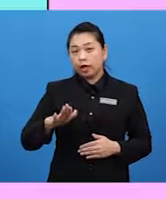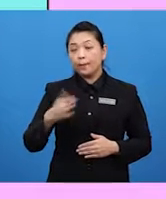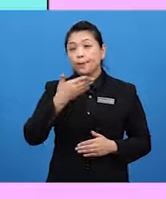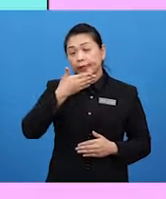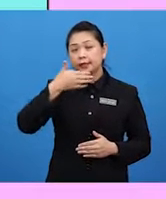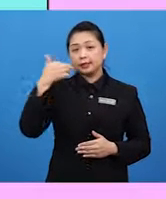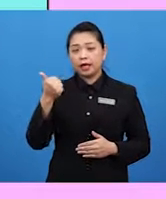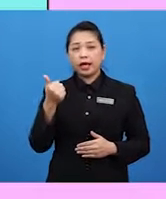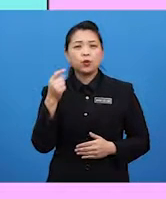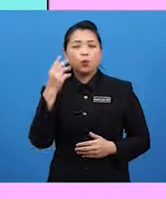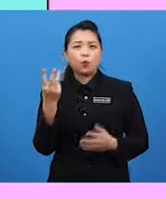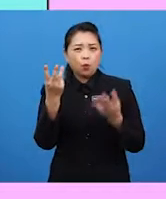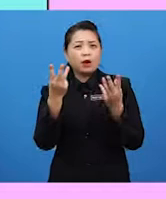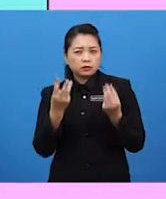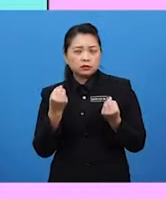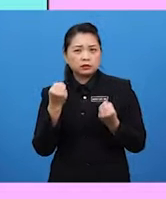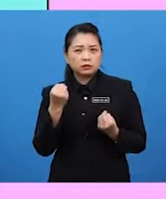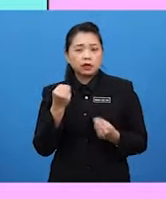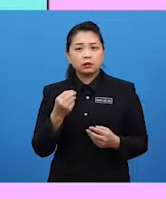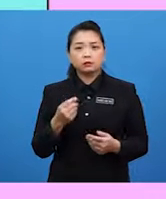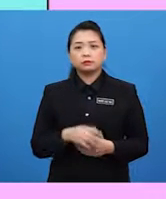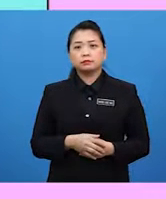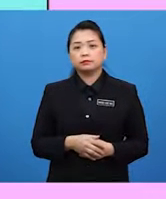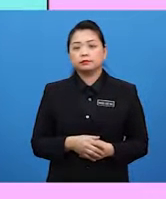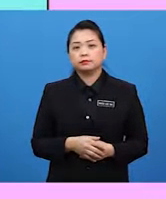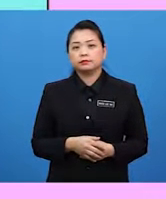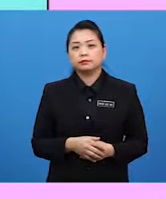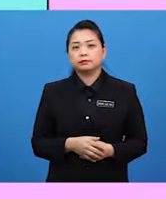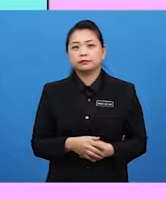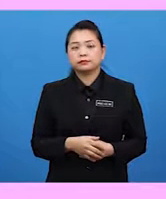if that is really his child.